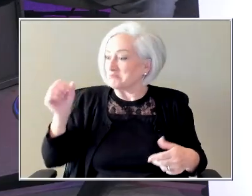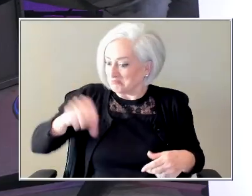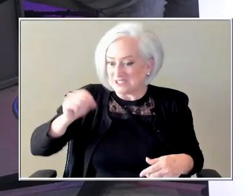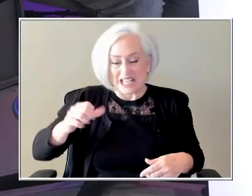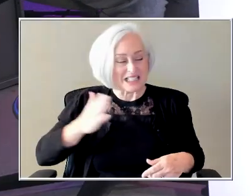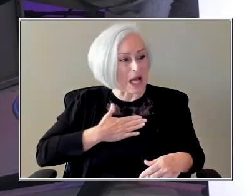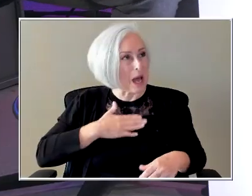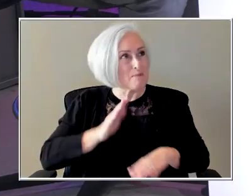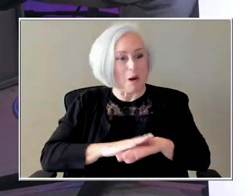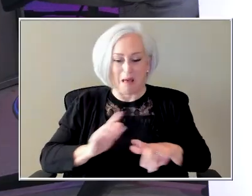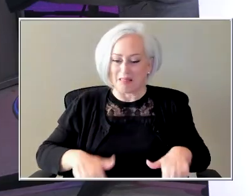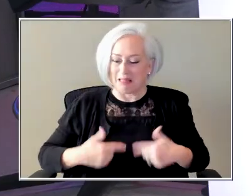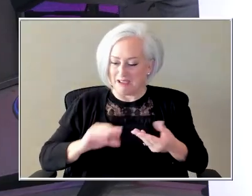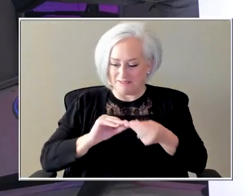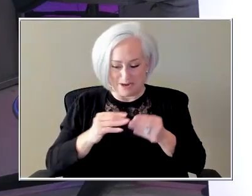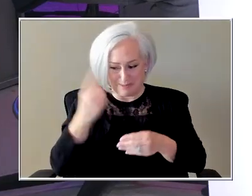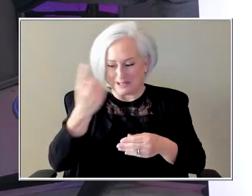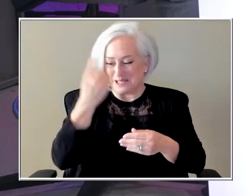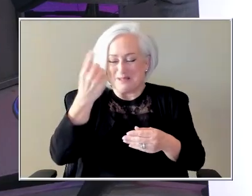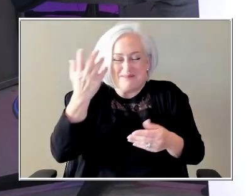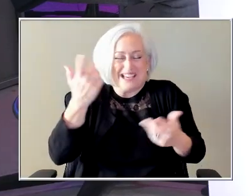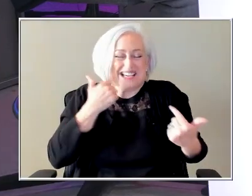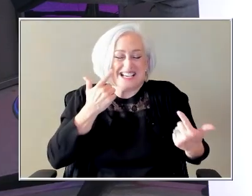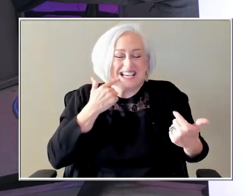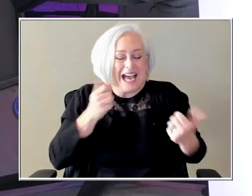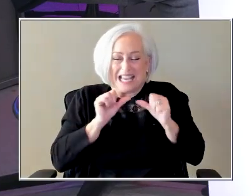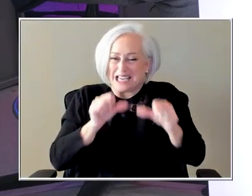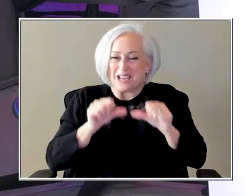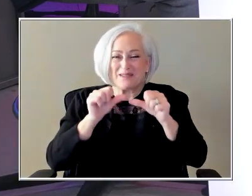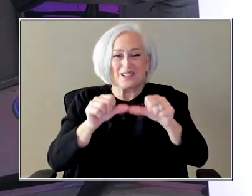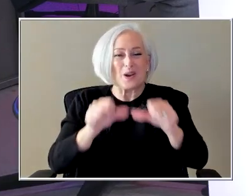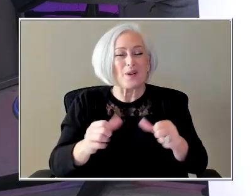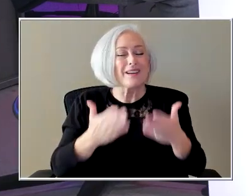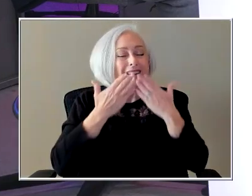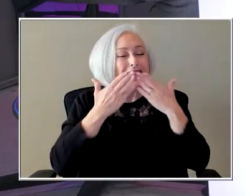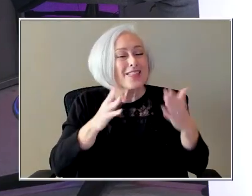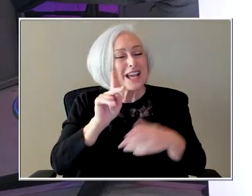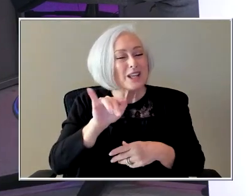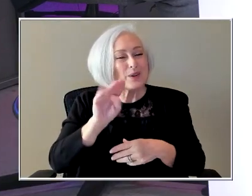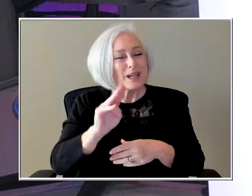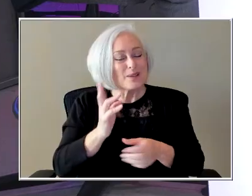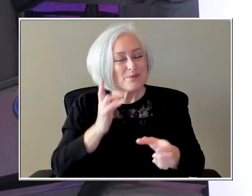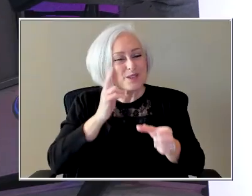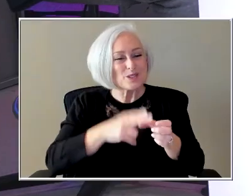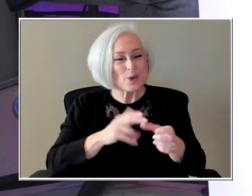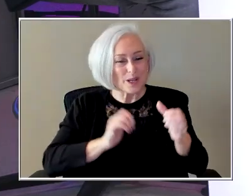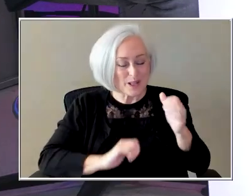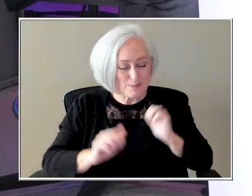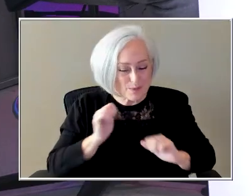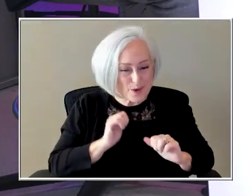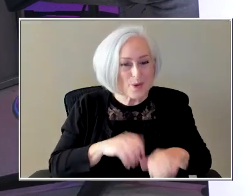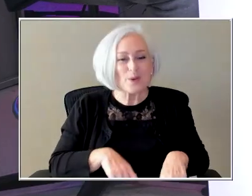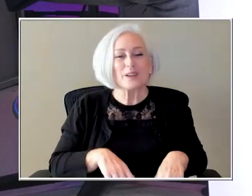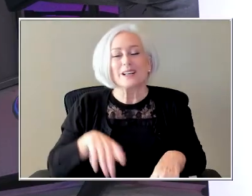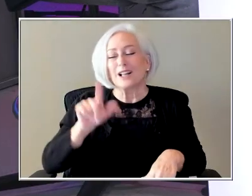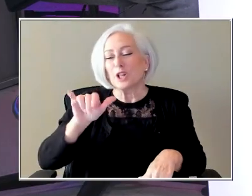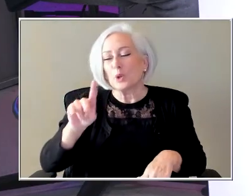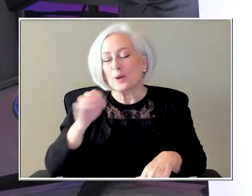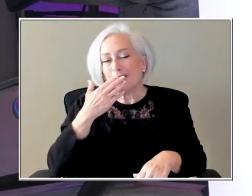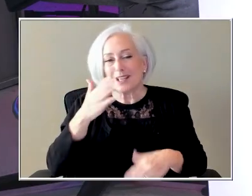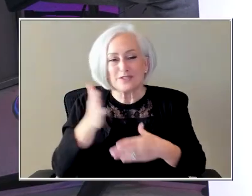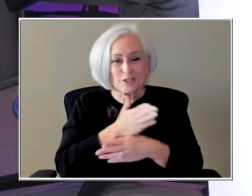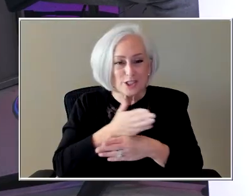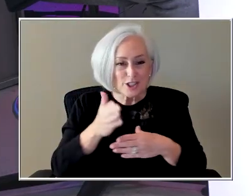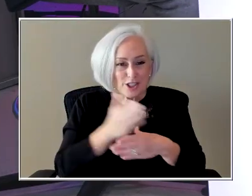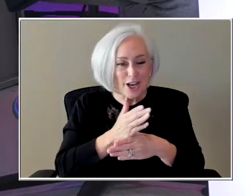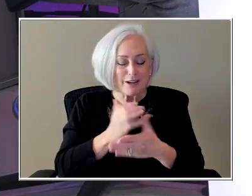keep going. We are so grateful. We're so grateful, Kim, that you wanted to come on this program, and Luke, for Thank you sharing for your having us. journey. Absolutely. Thanks You're for going to help having so us, many people.